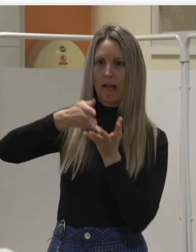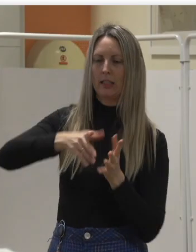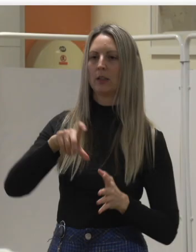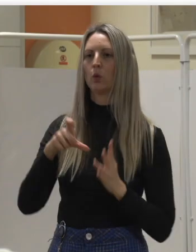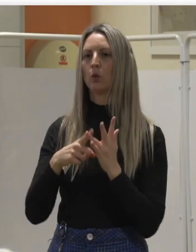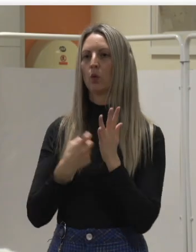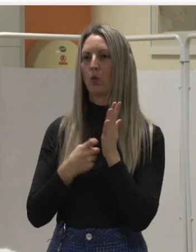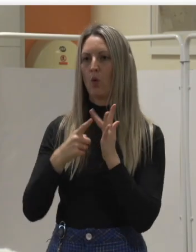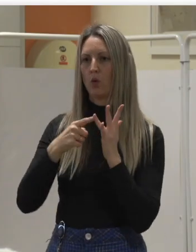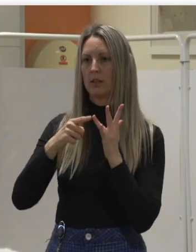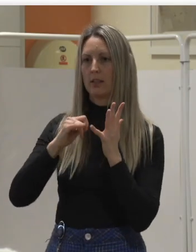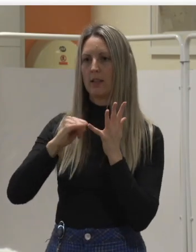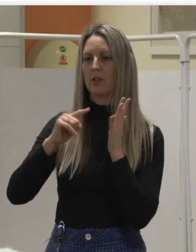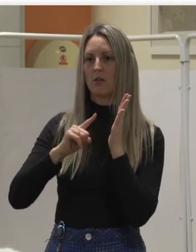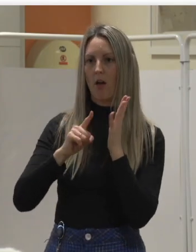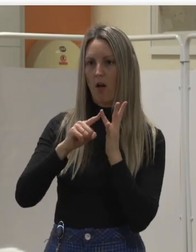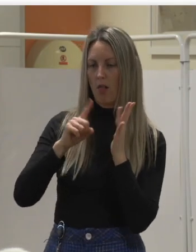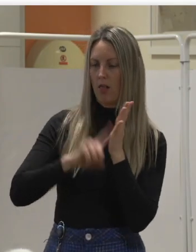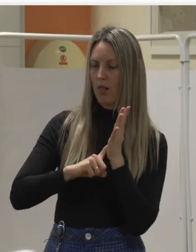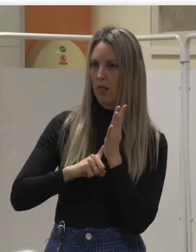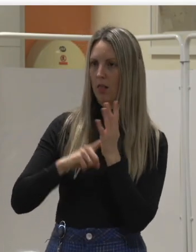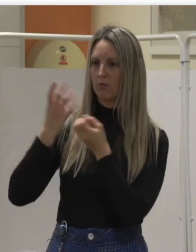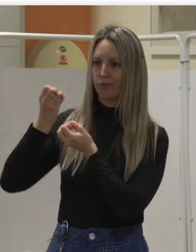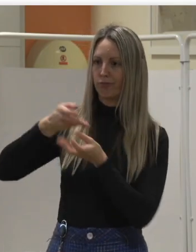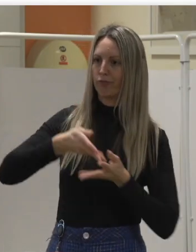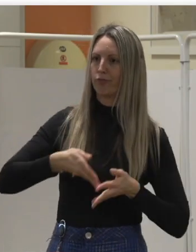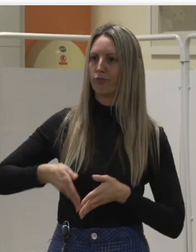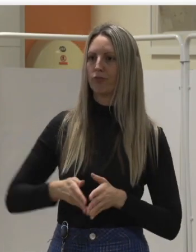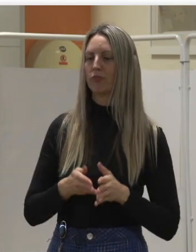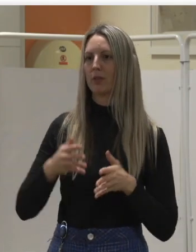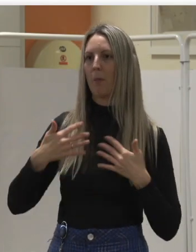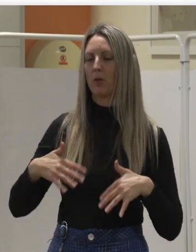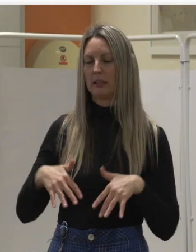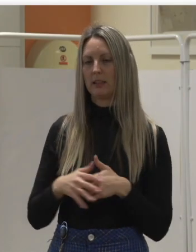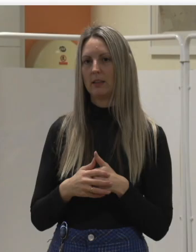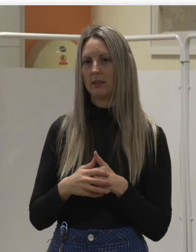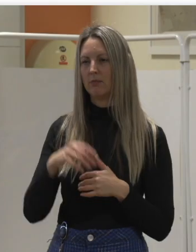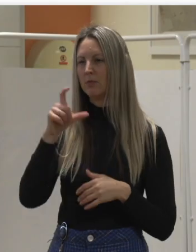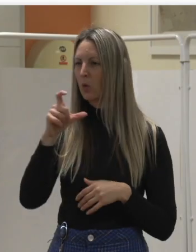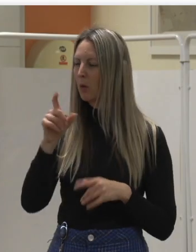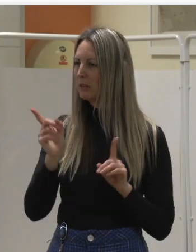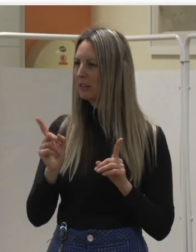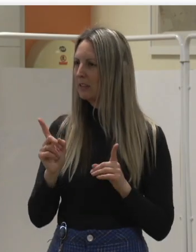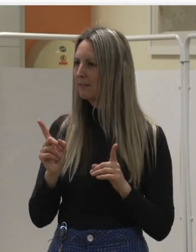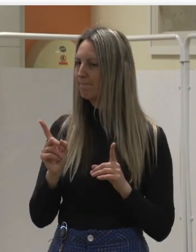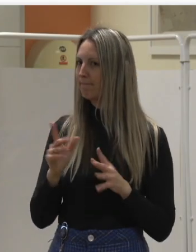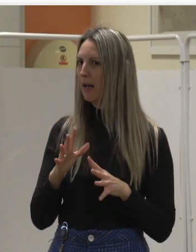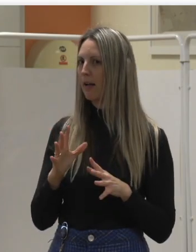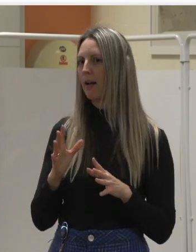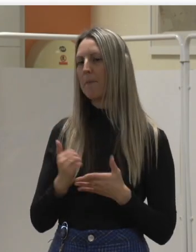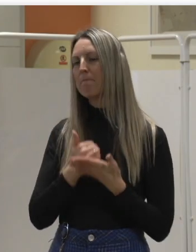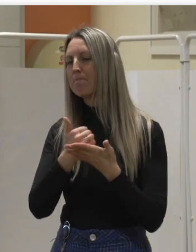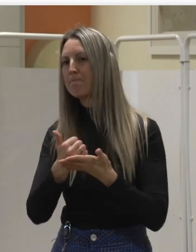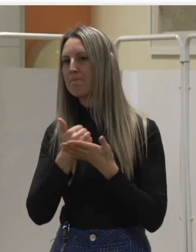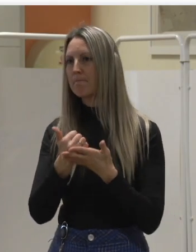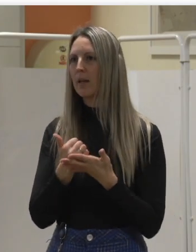steroid. And that cortisol has similar function which helps in addressing stress and making sure that